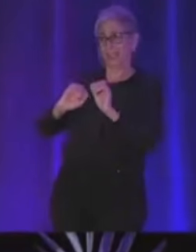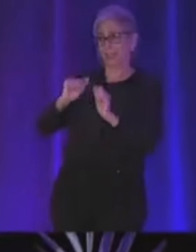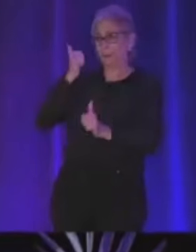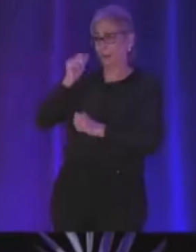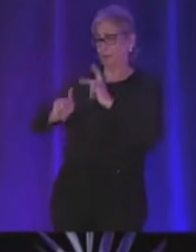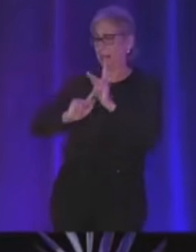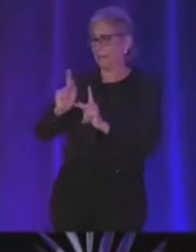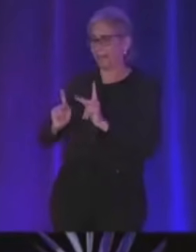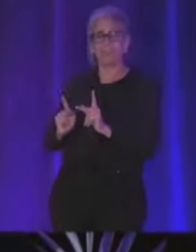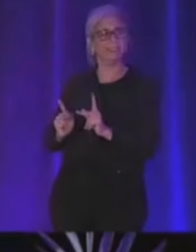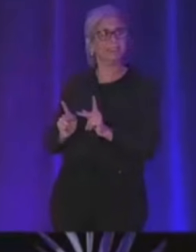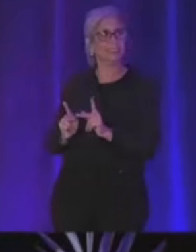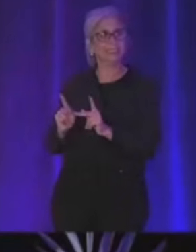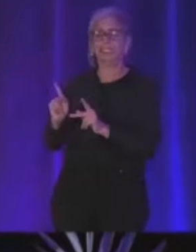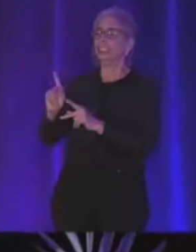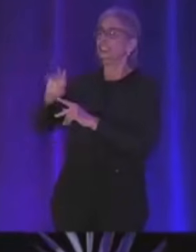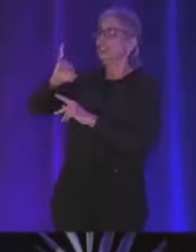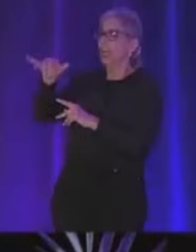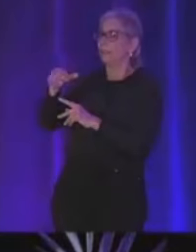with types,